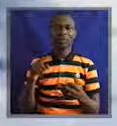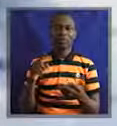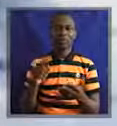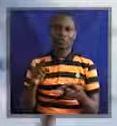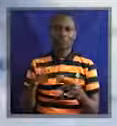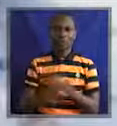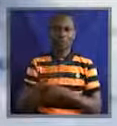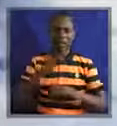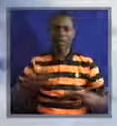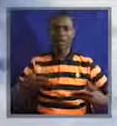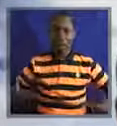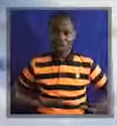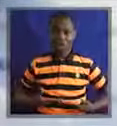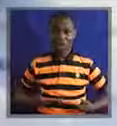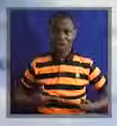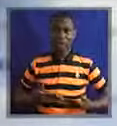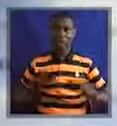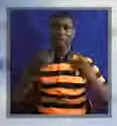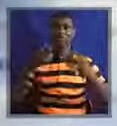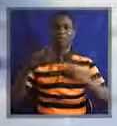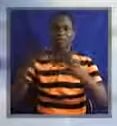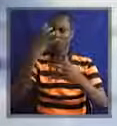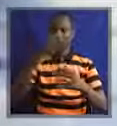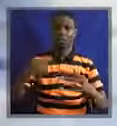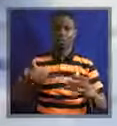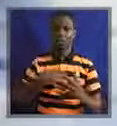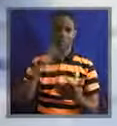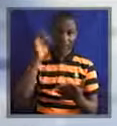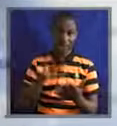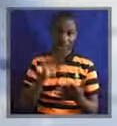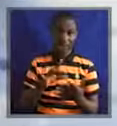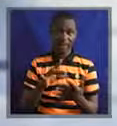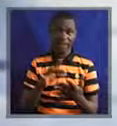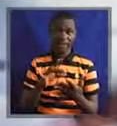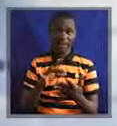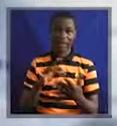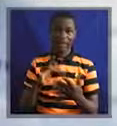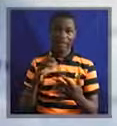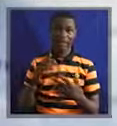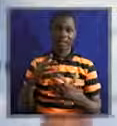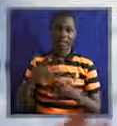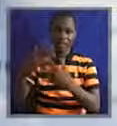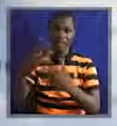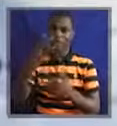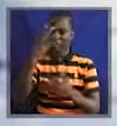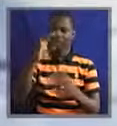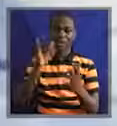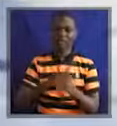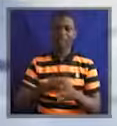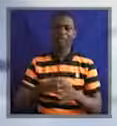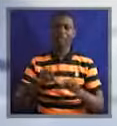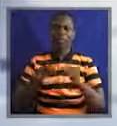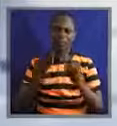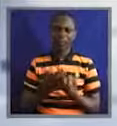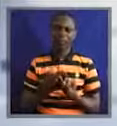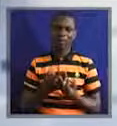sha generational curses. And no me empire bia etumi etena ebusuamu for a very long